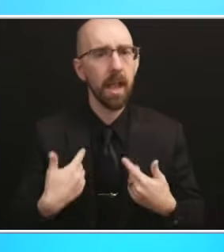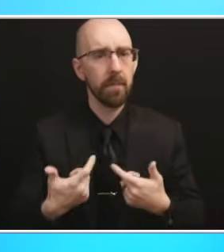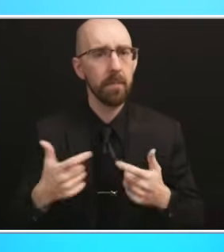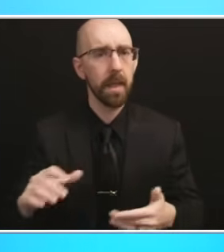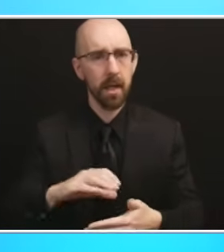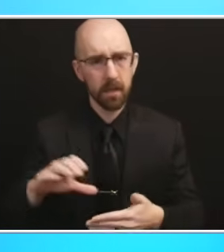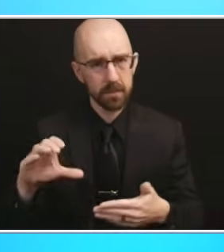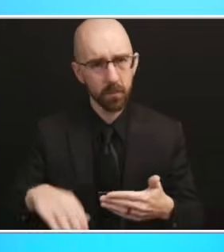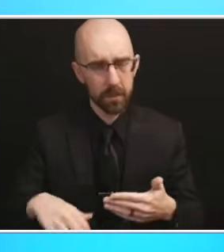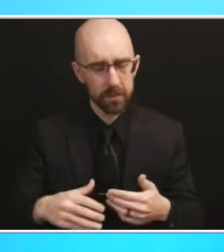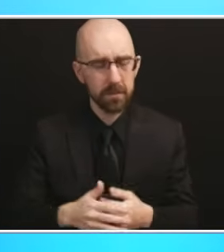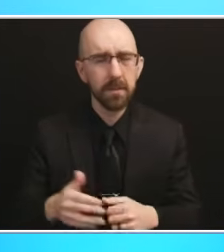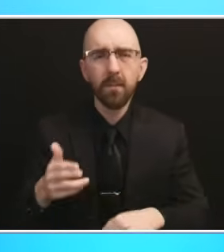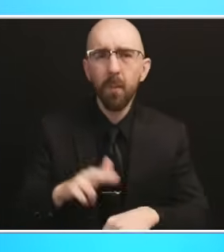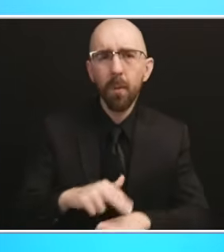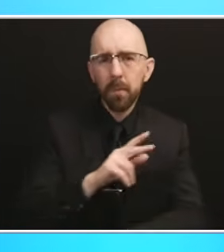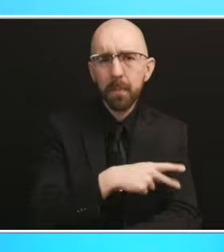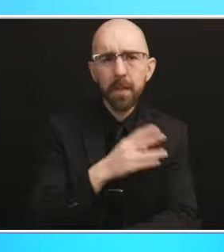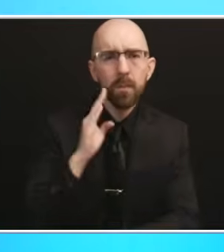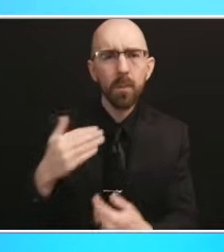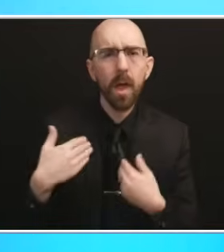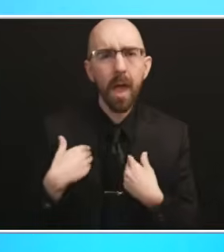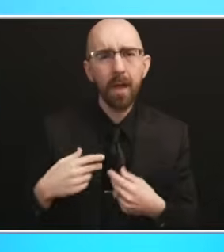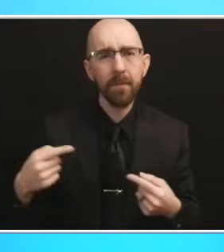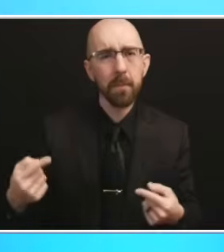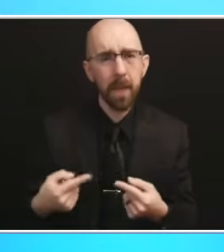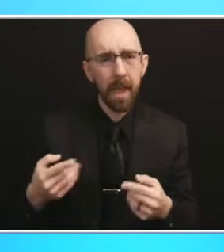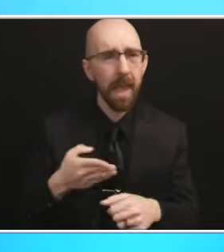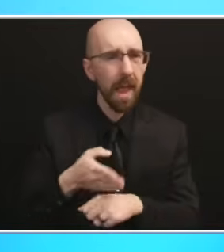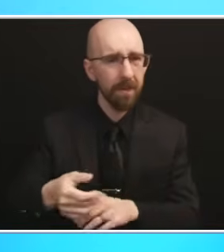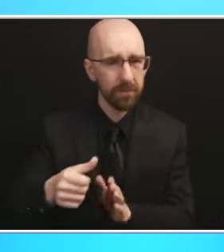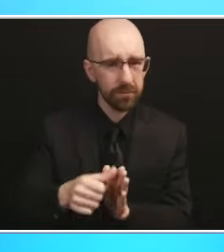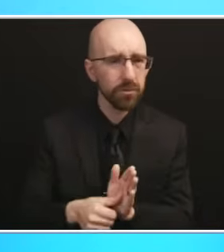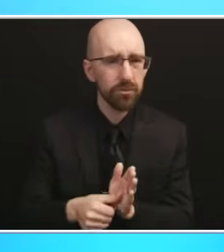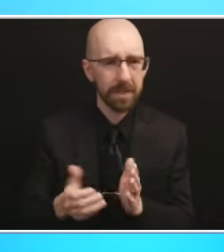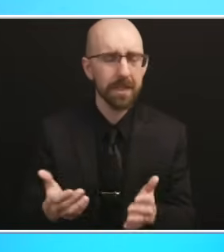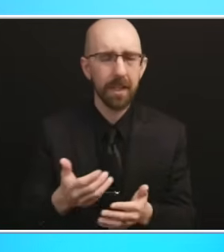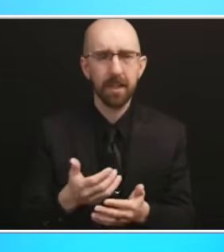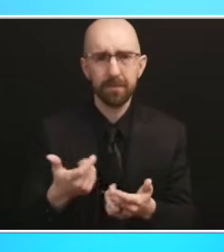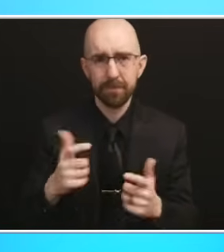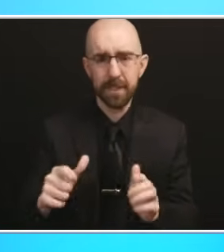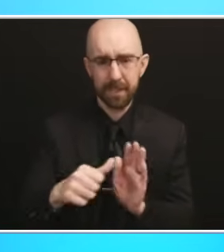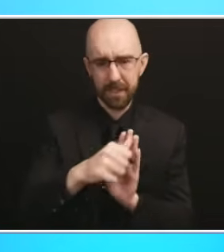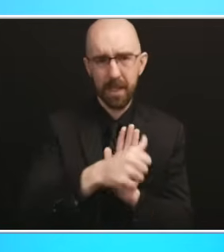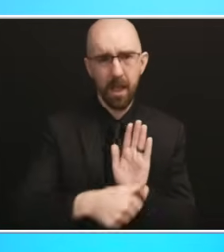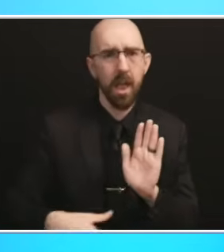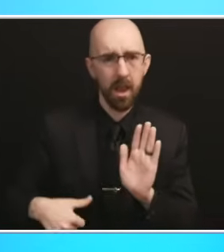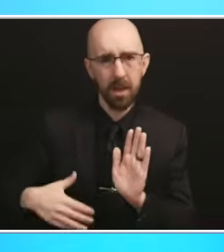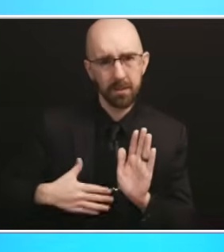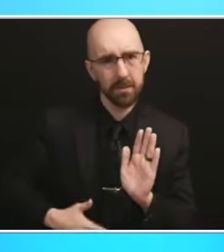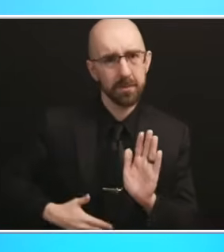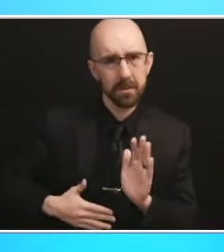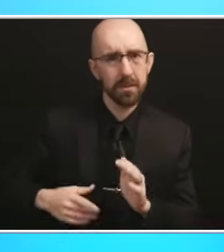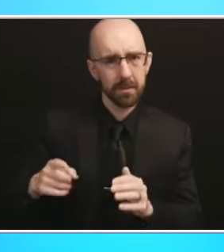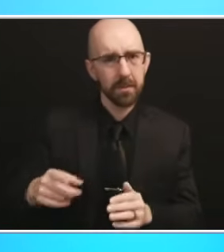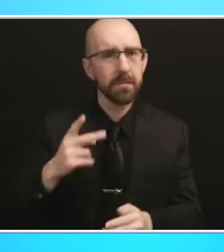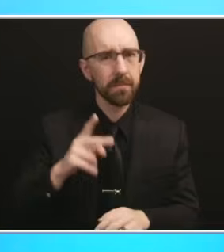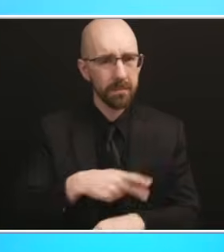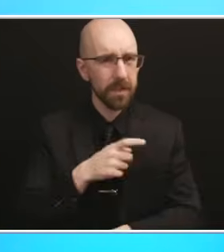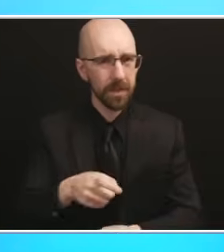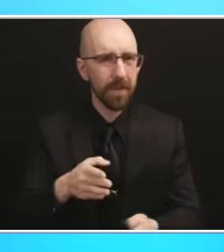then, of course, patients are going to have postoperative pain. It's a large incision that patients get, and have to go through that recovery